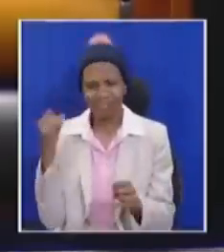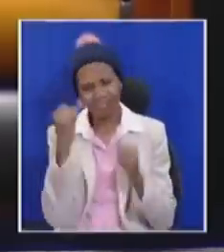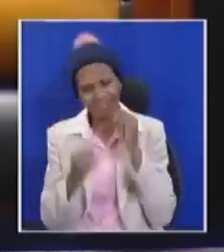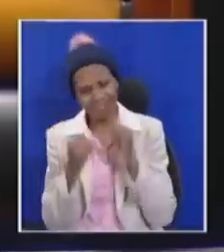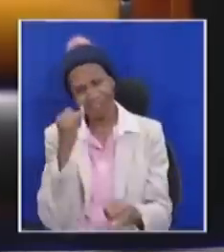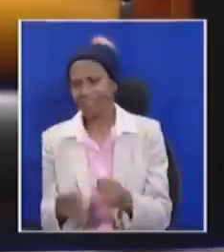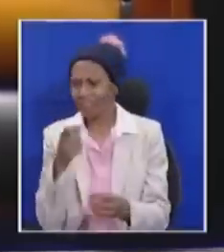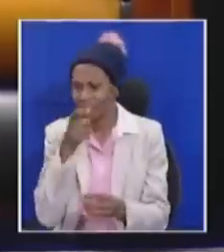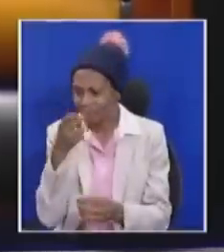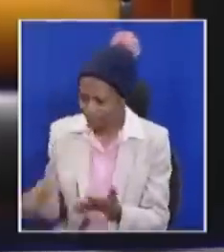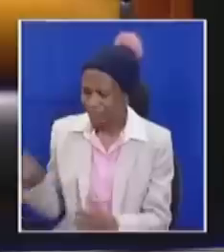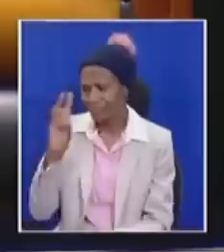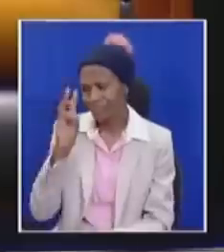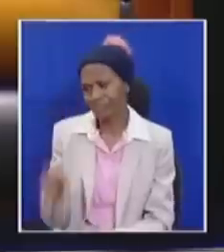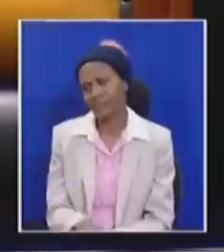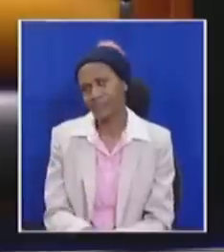must withdraw it.